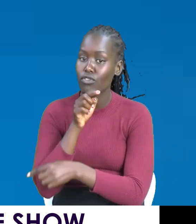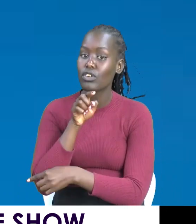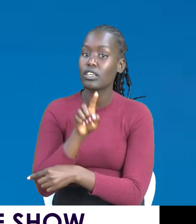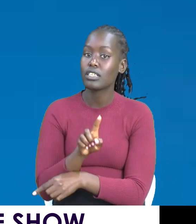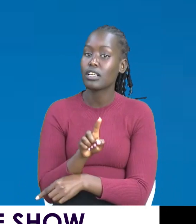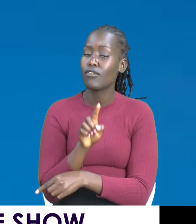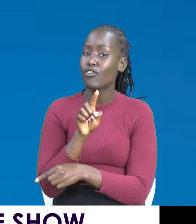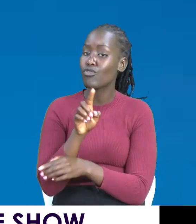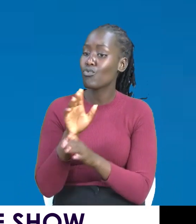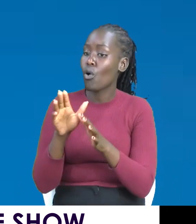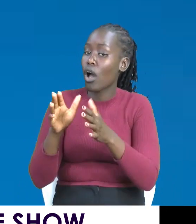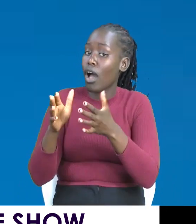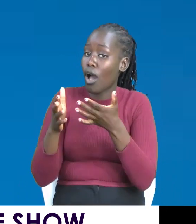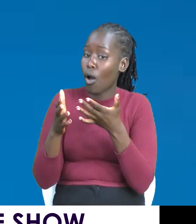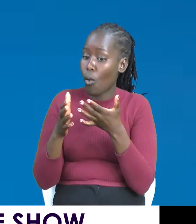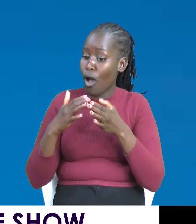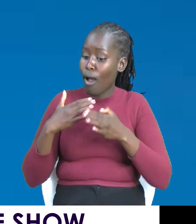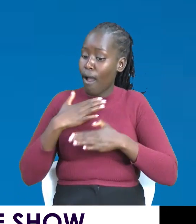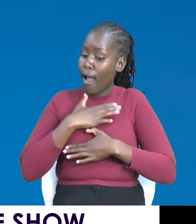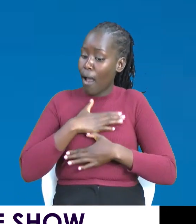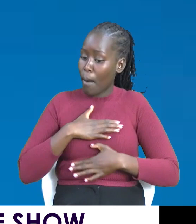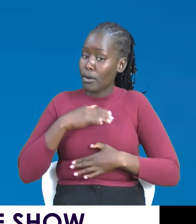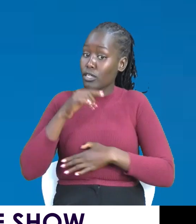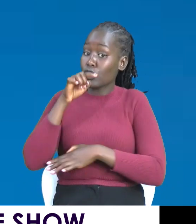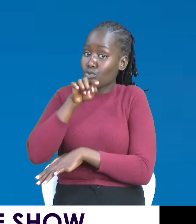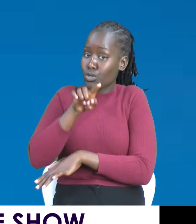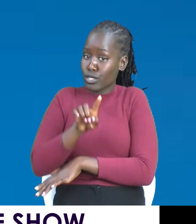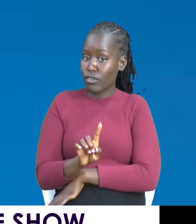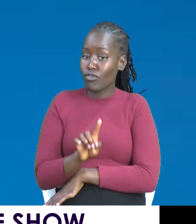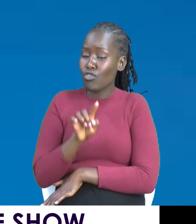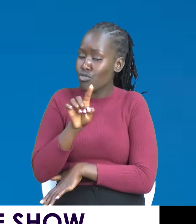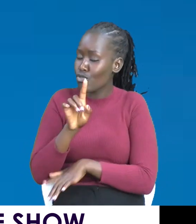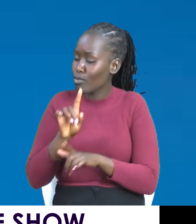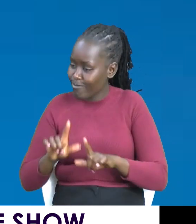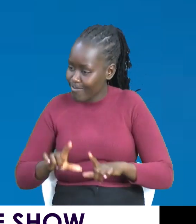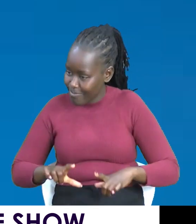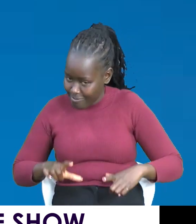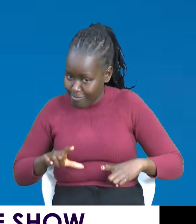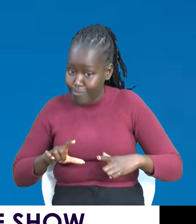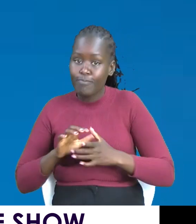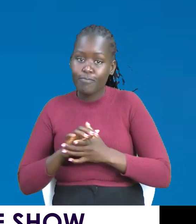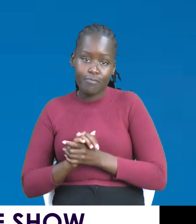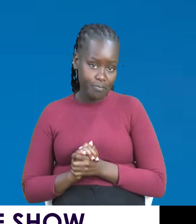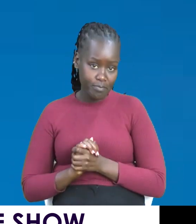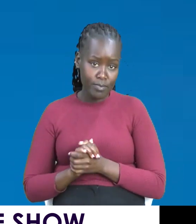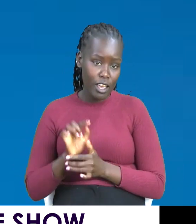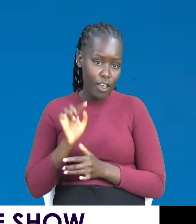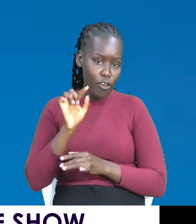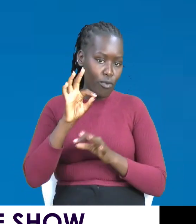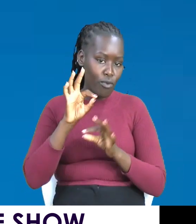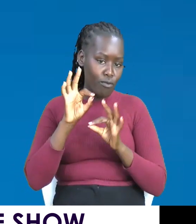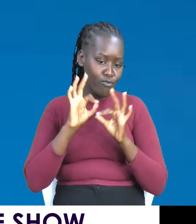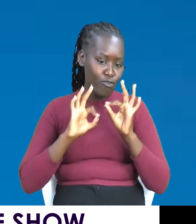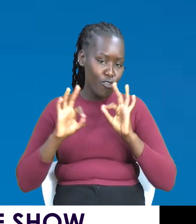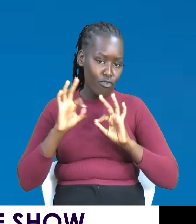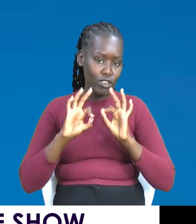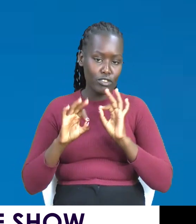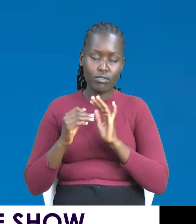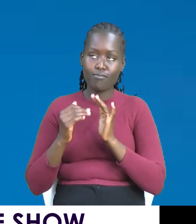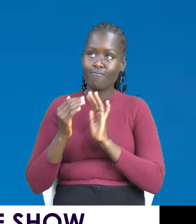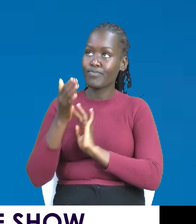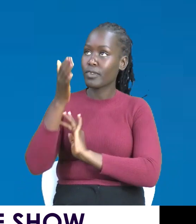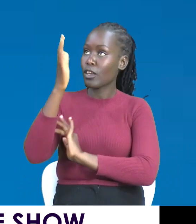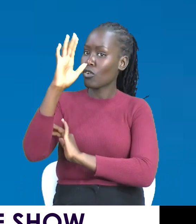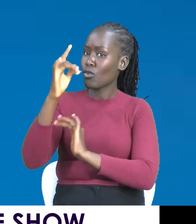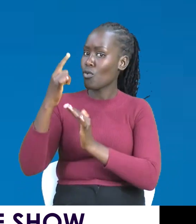way you are. Appreciate you. You are alive. You are fashioned after God. What